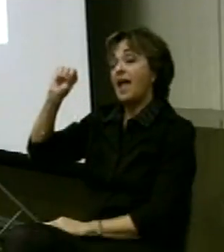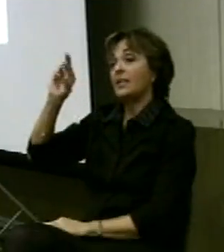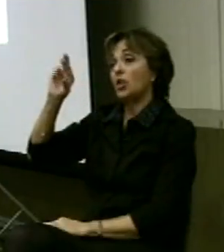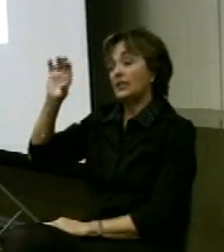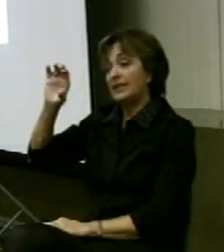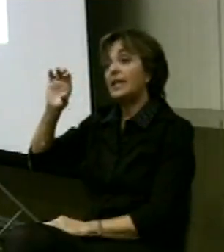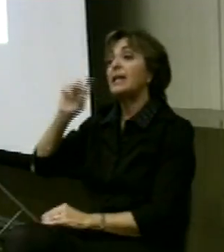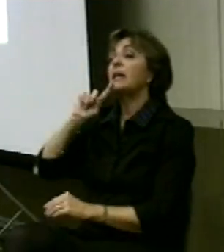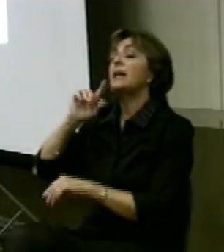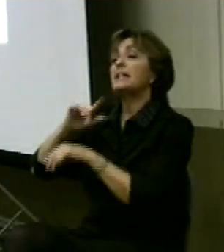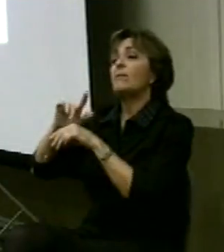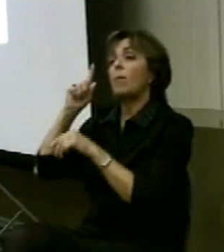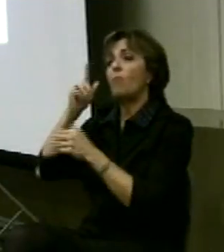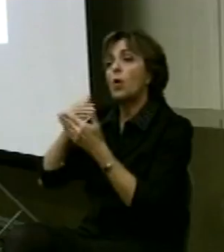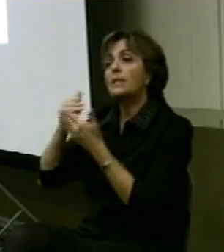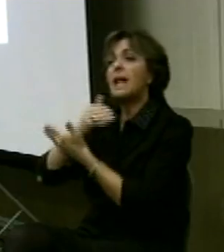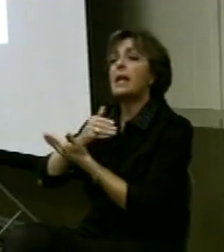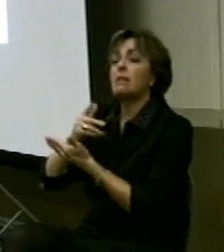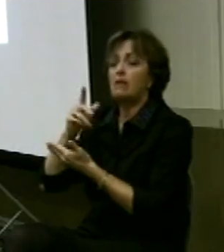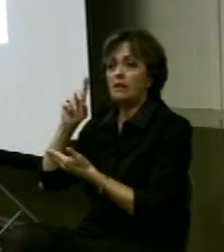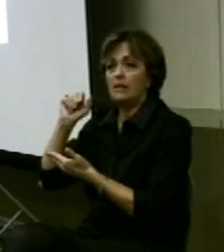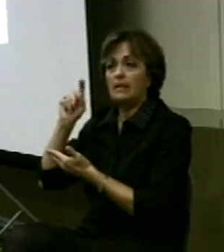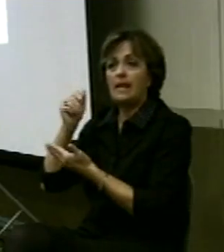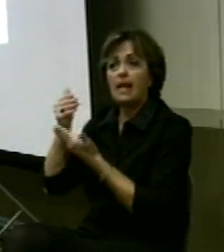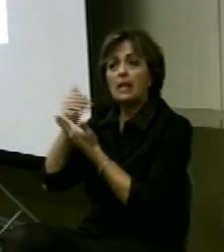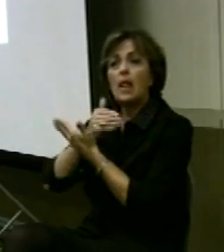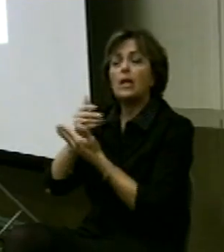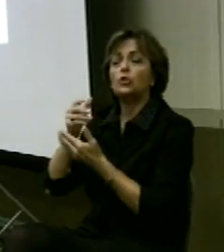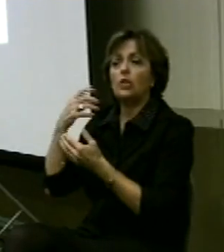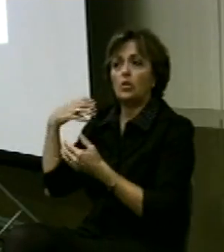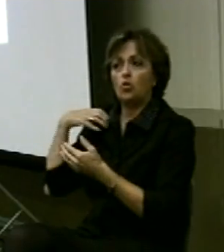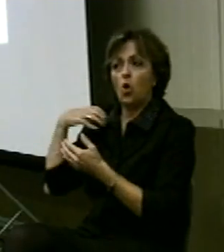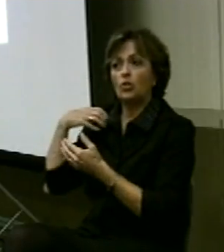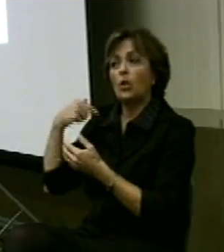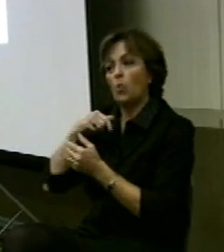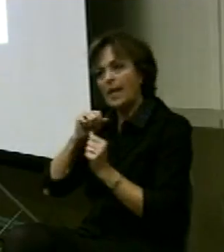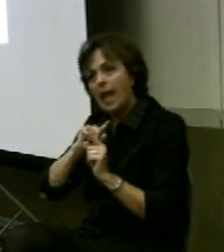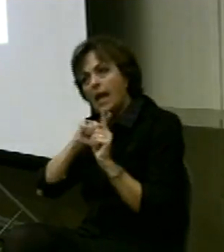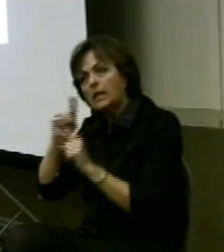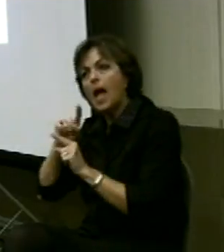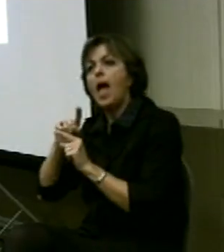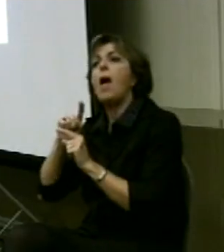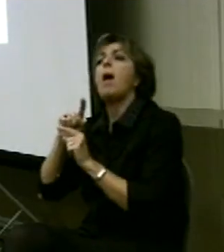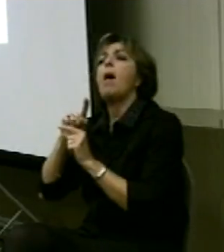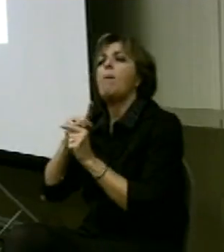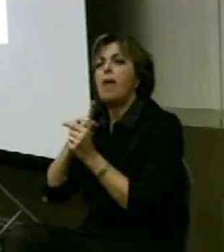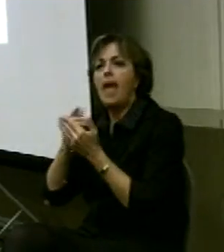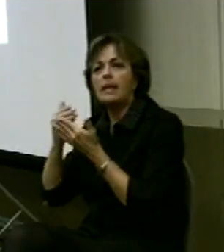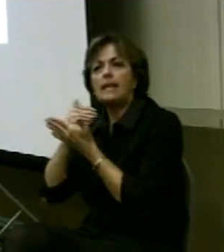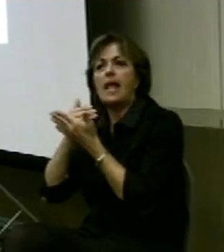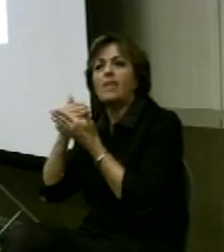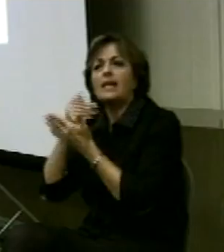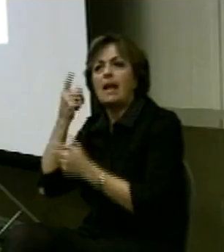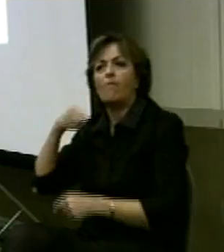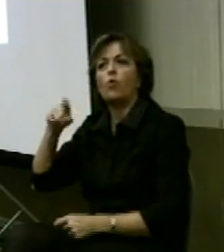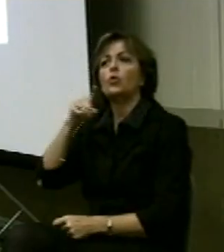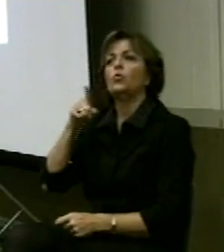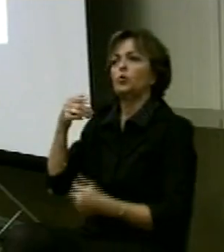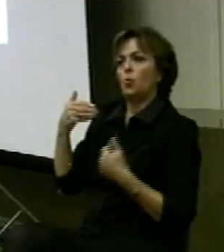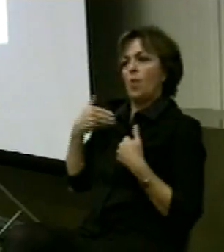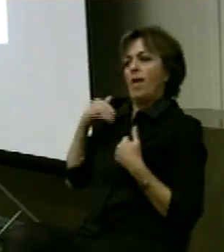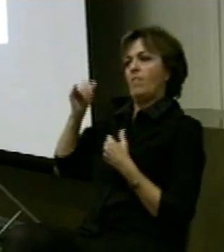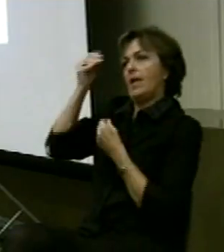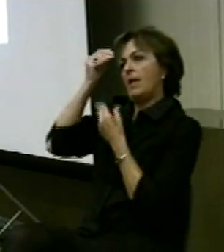data collection coaching where we could come out and we could take some data like that for you so that you have that piece of information for